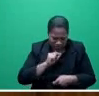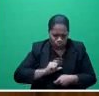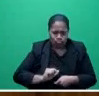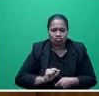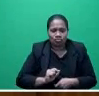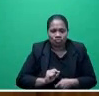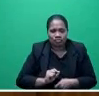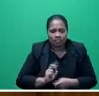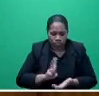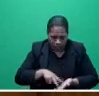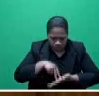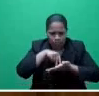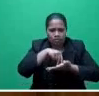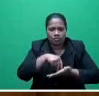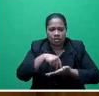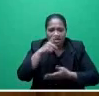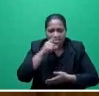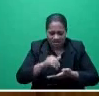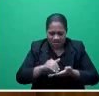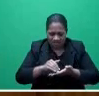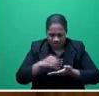us to self-sustain ourselves.